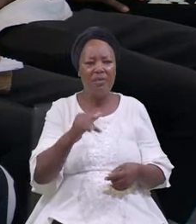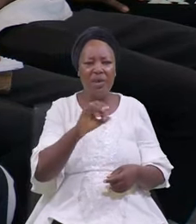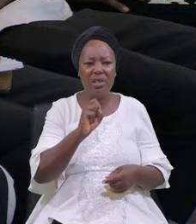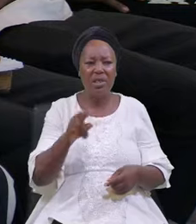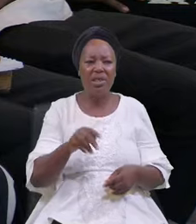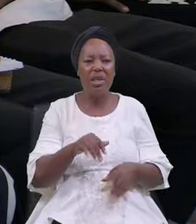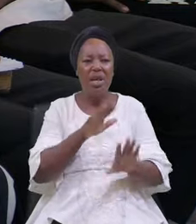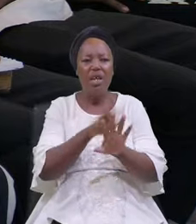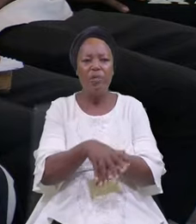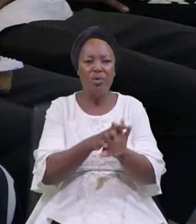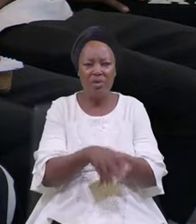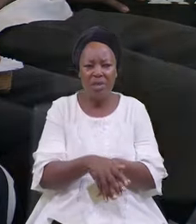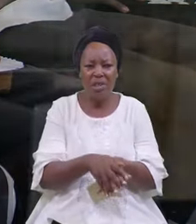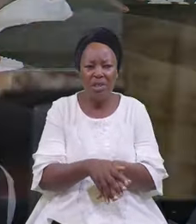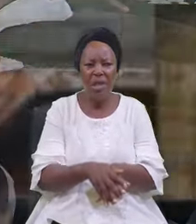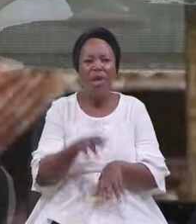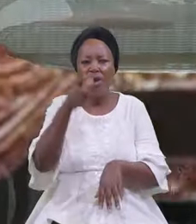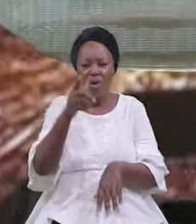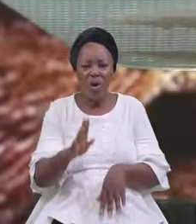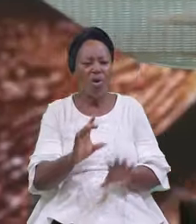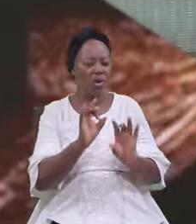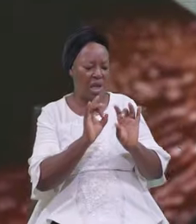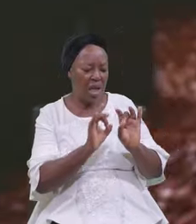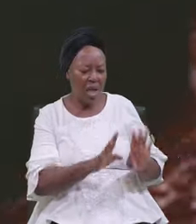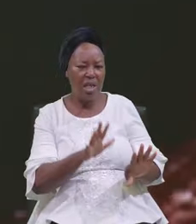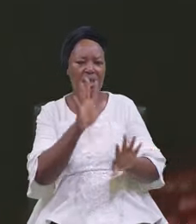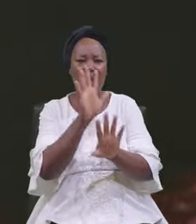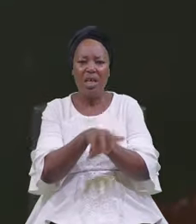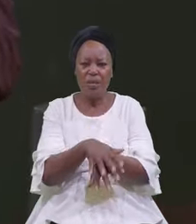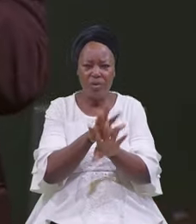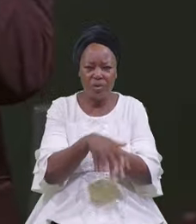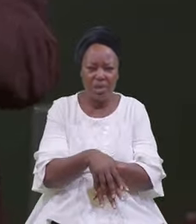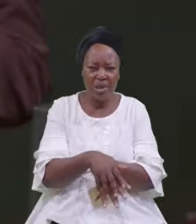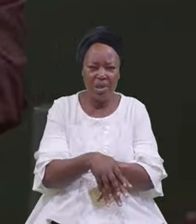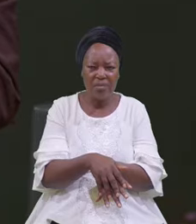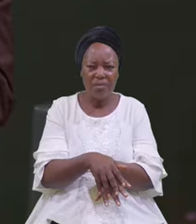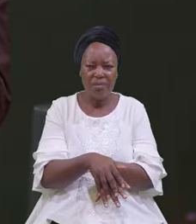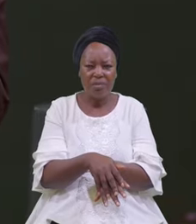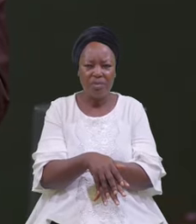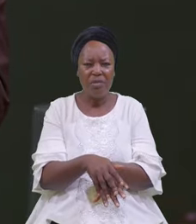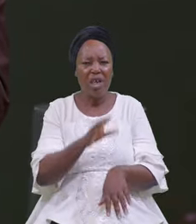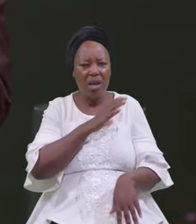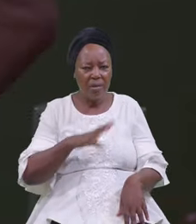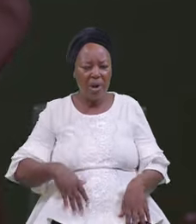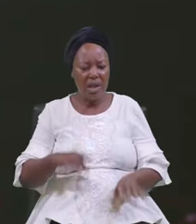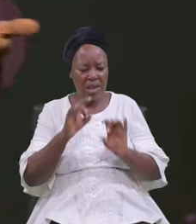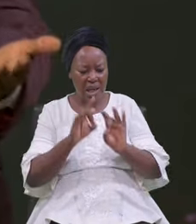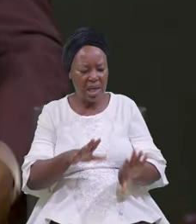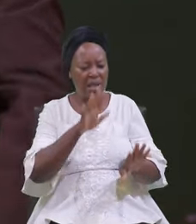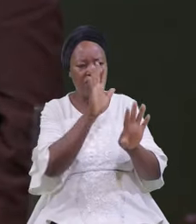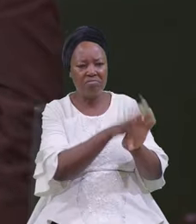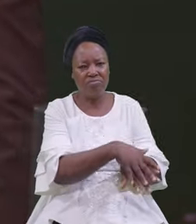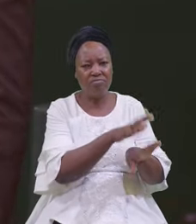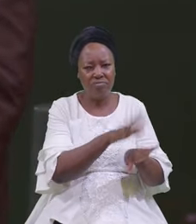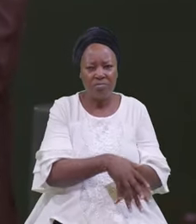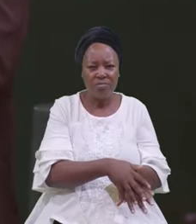hates hypocrisy. Christ hates hypocrisy. And if anybody